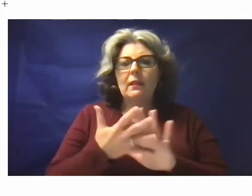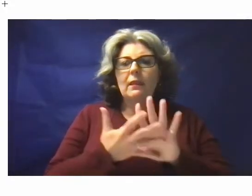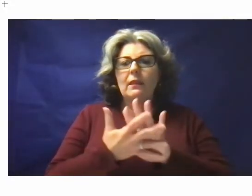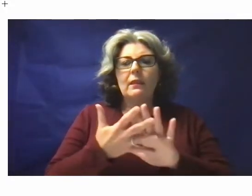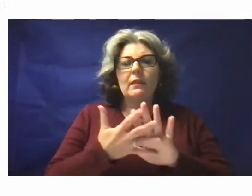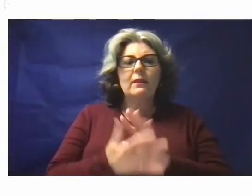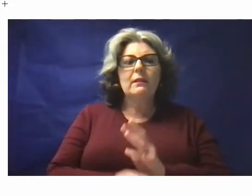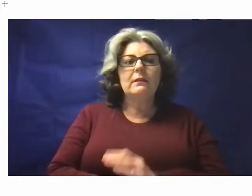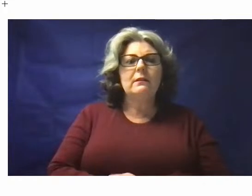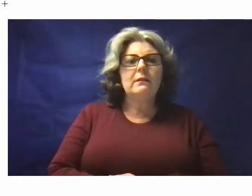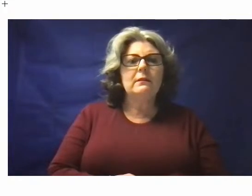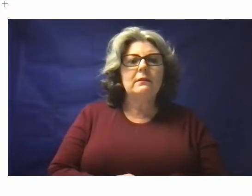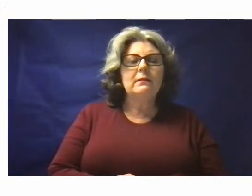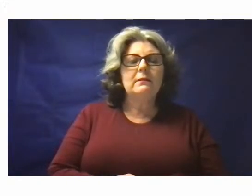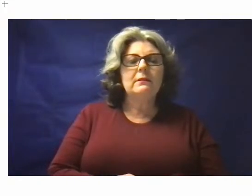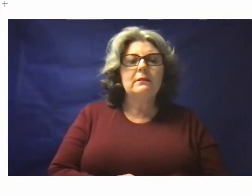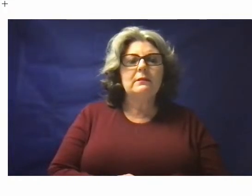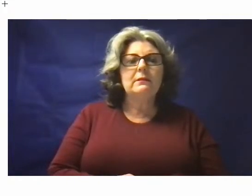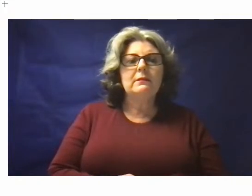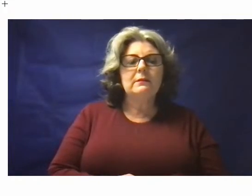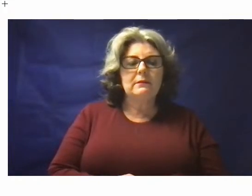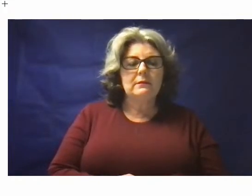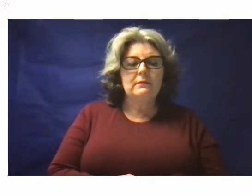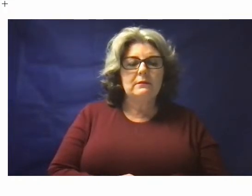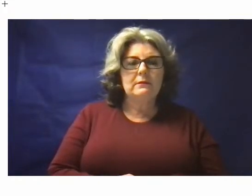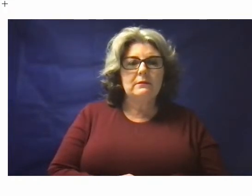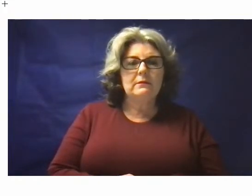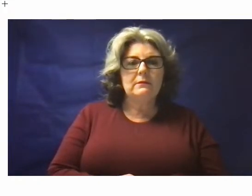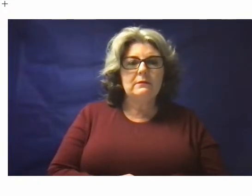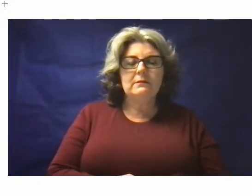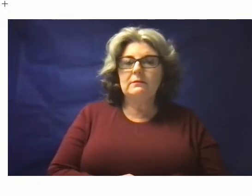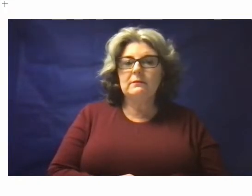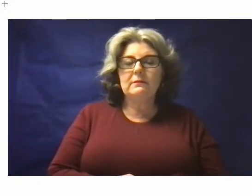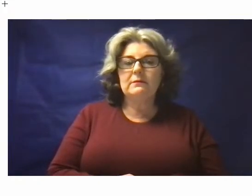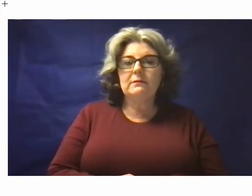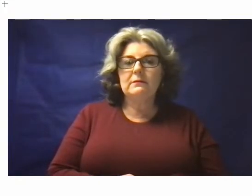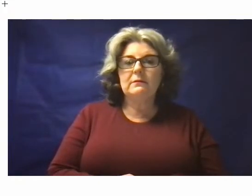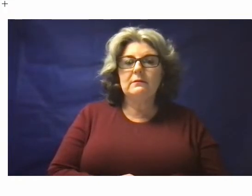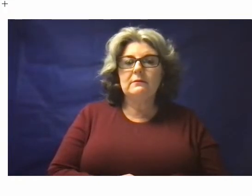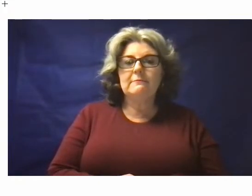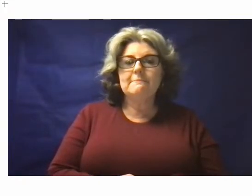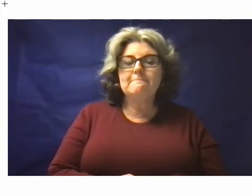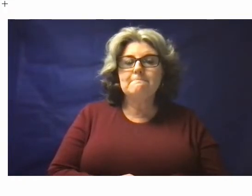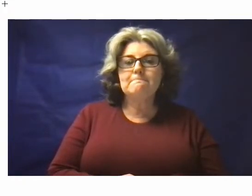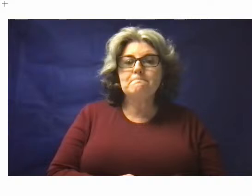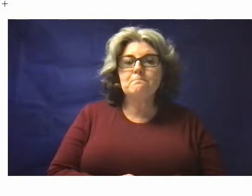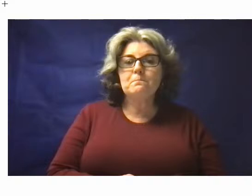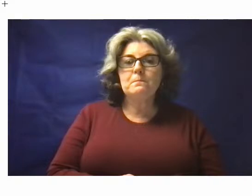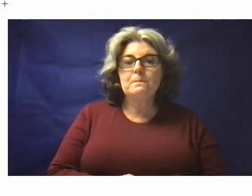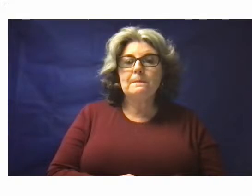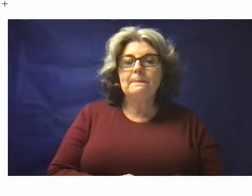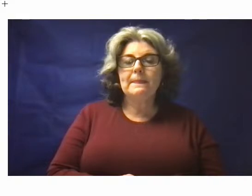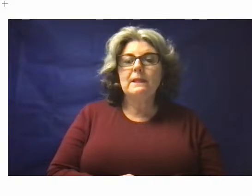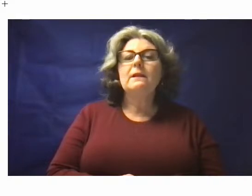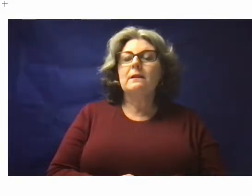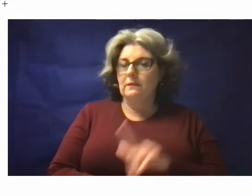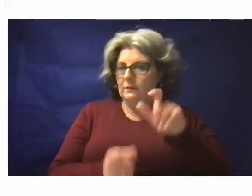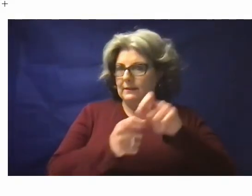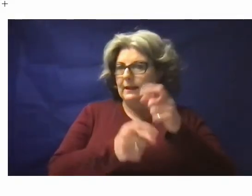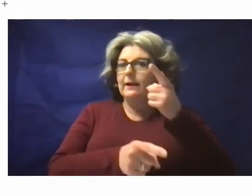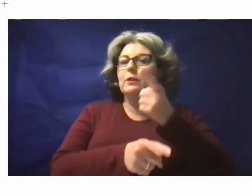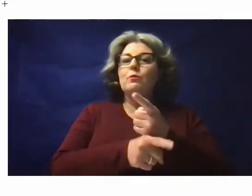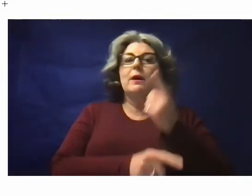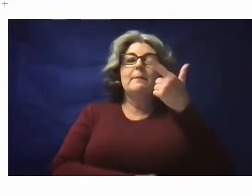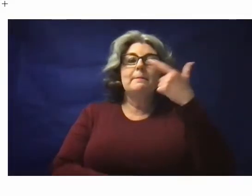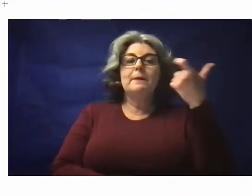So I think Ksenia's connection may have cut out, so I'll follow up where she left off. But that, exactly right. So basically, you